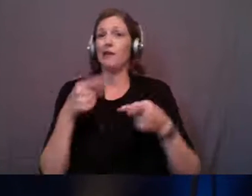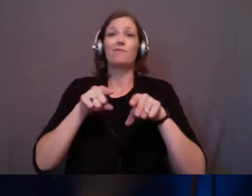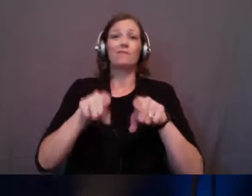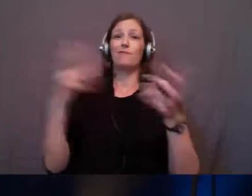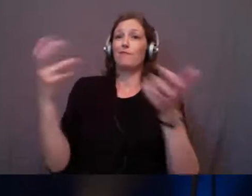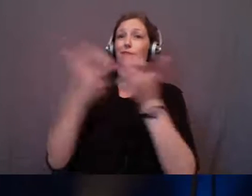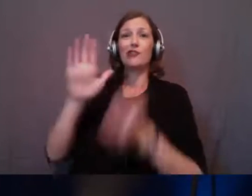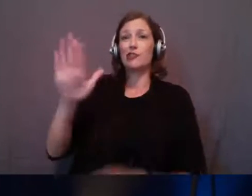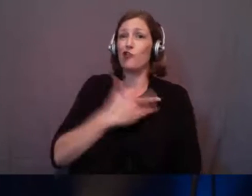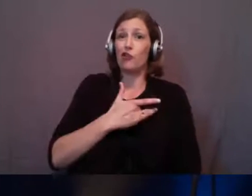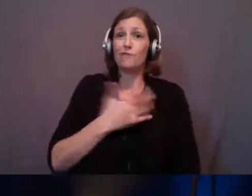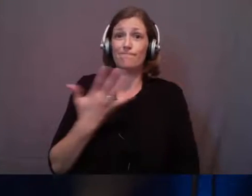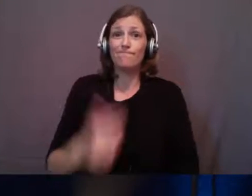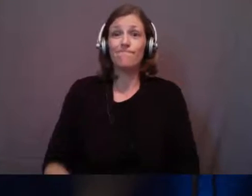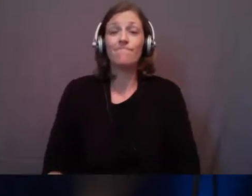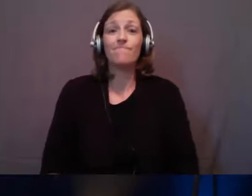heart.